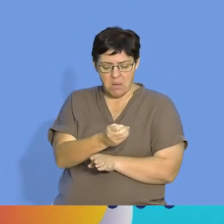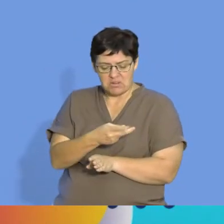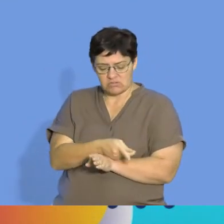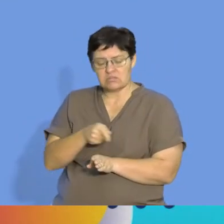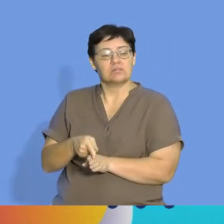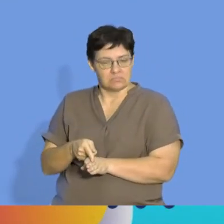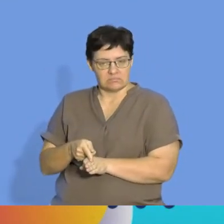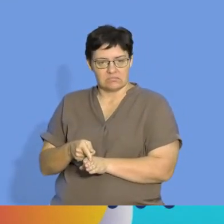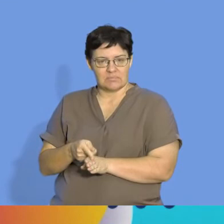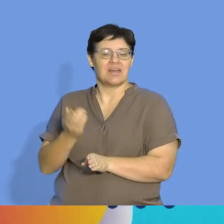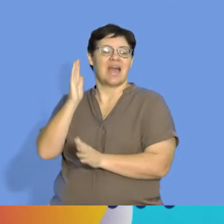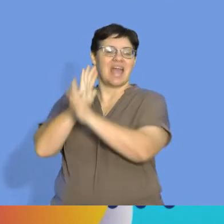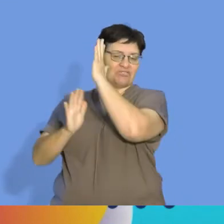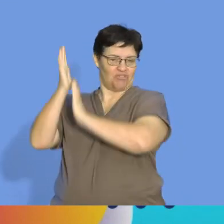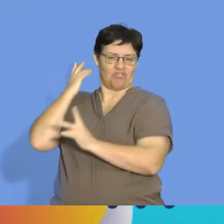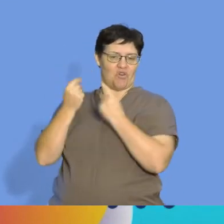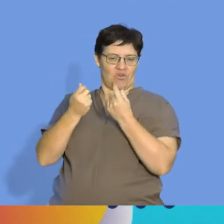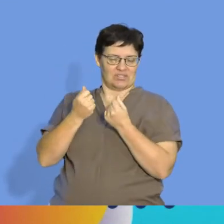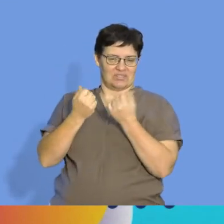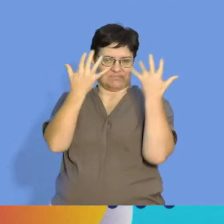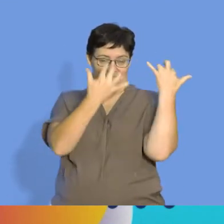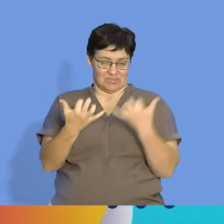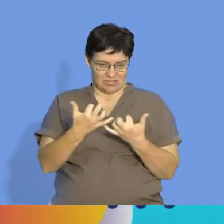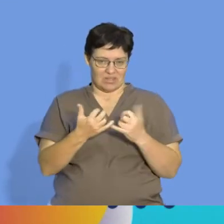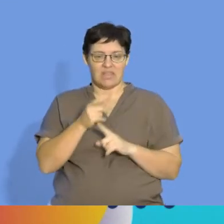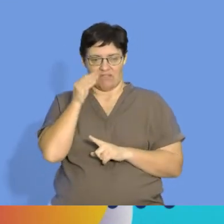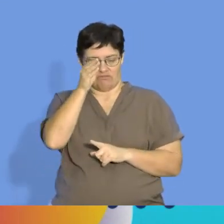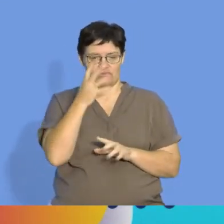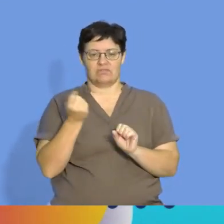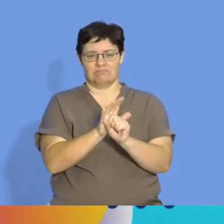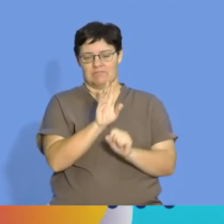That's called historical cost budgeting, right?